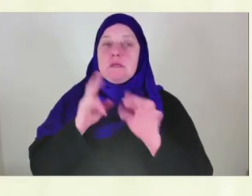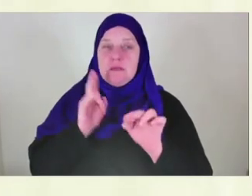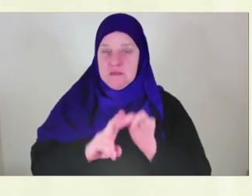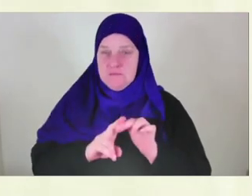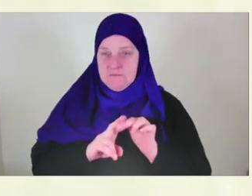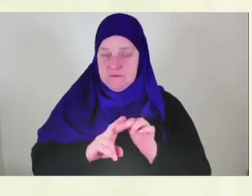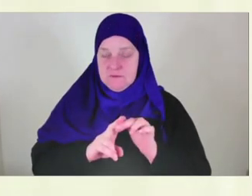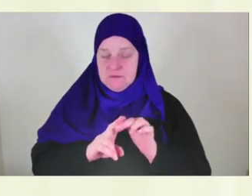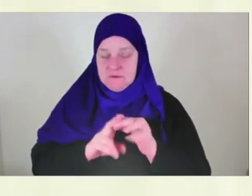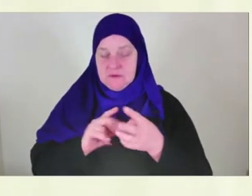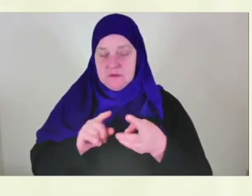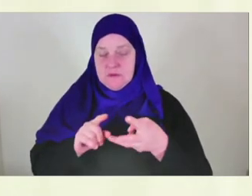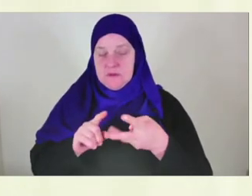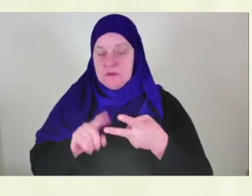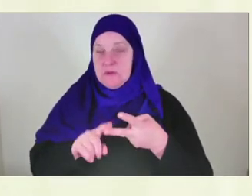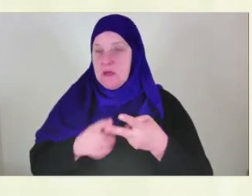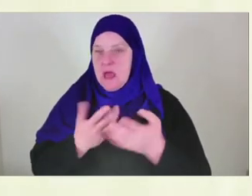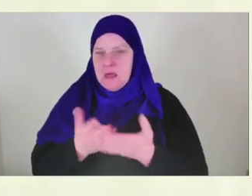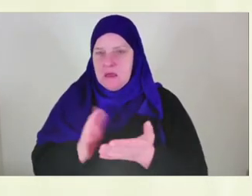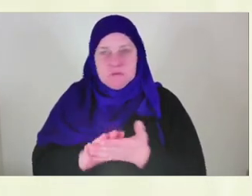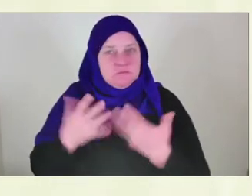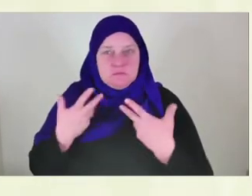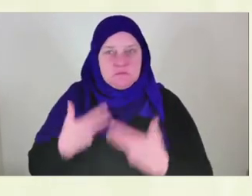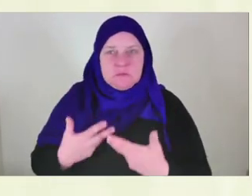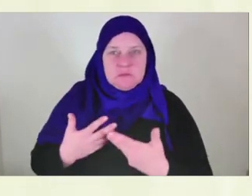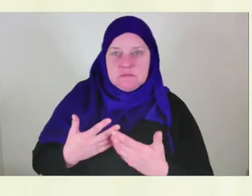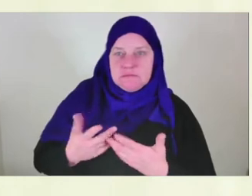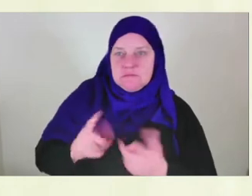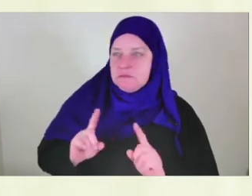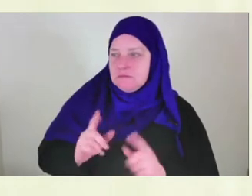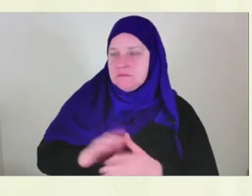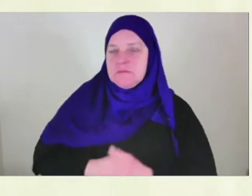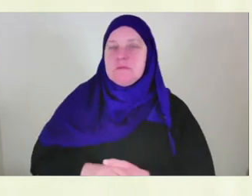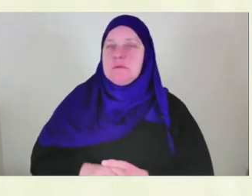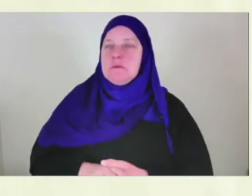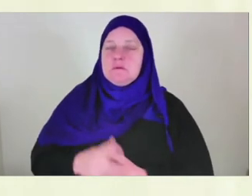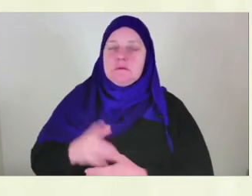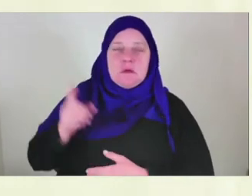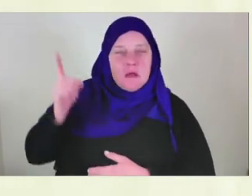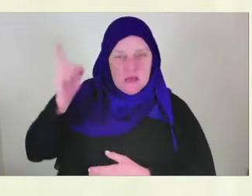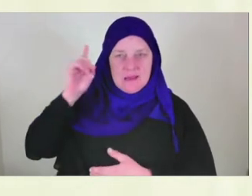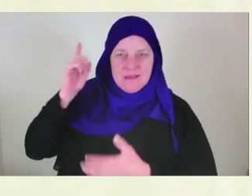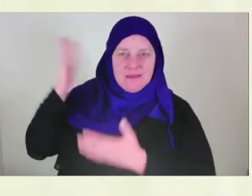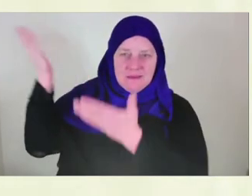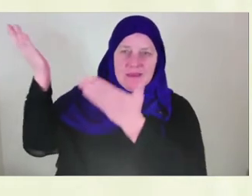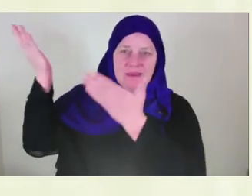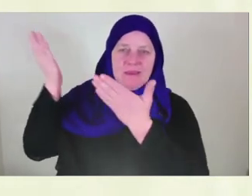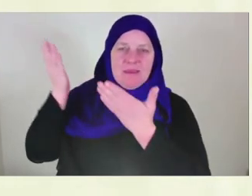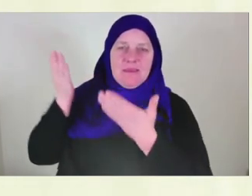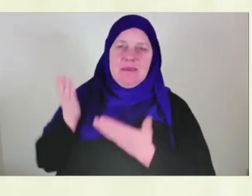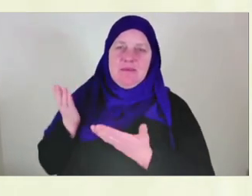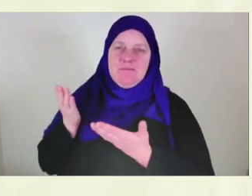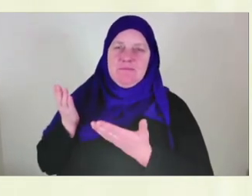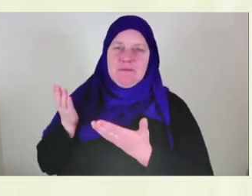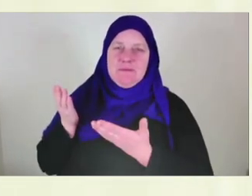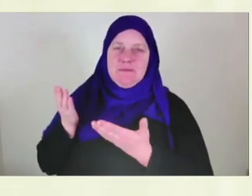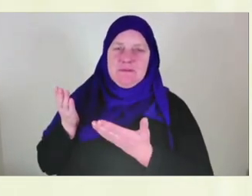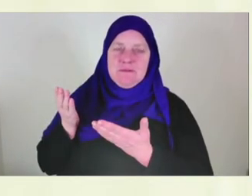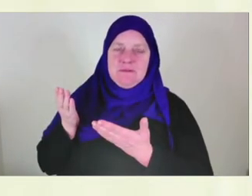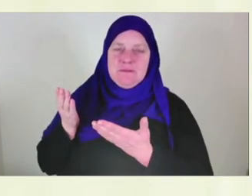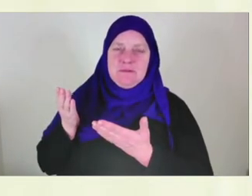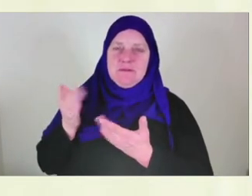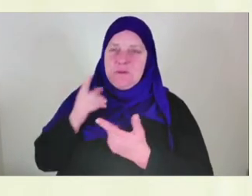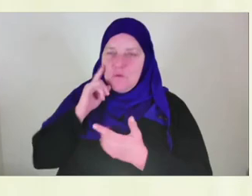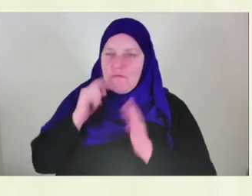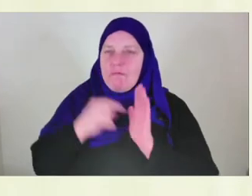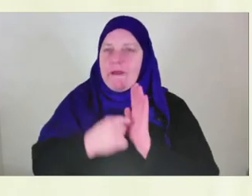you gave me. You know, you're the one that gave me. That's the difference. He recognizes where the source is from. Yeah. And